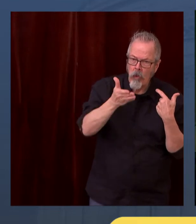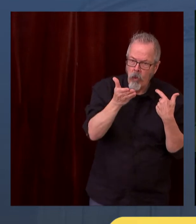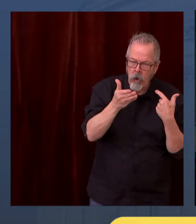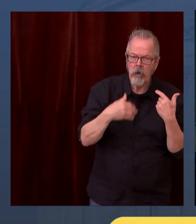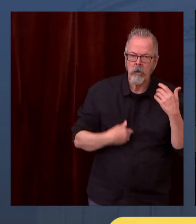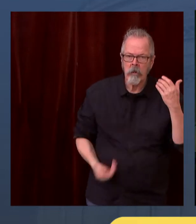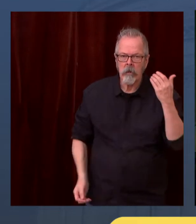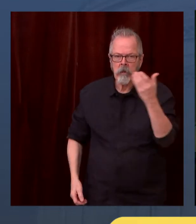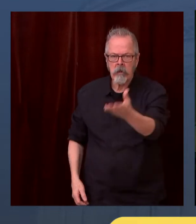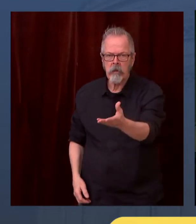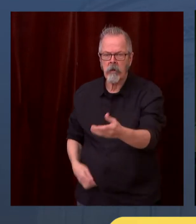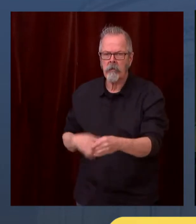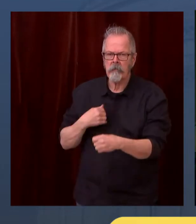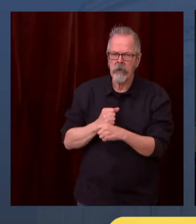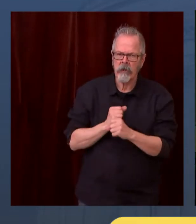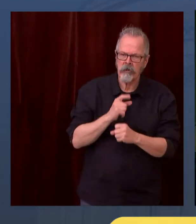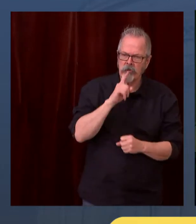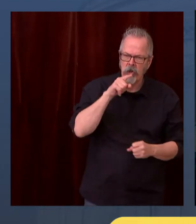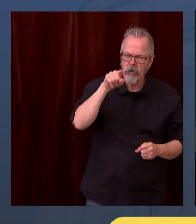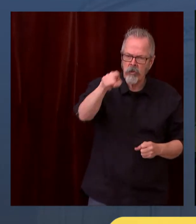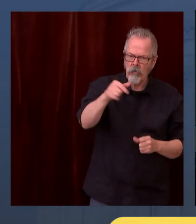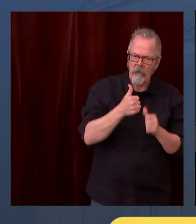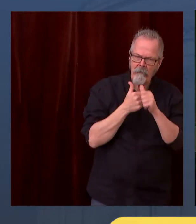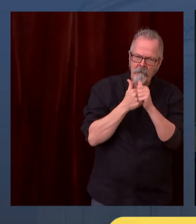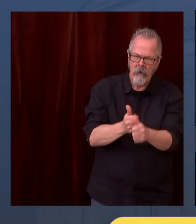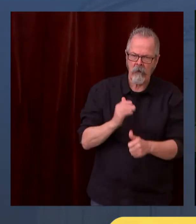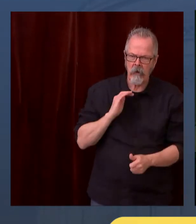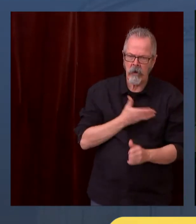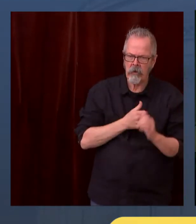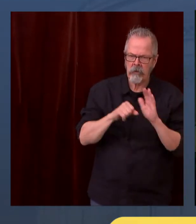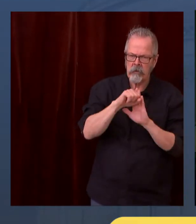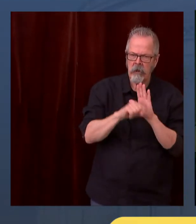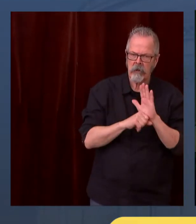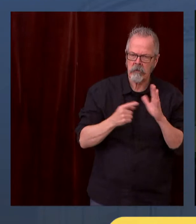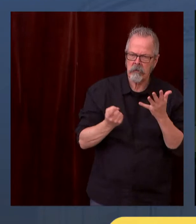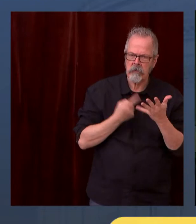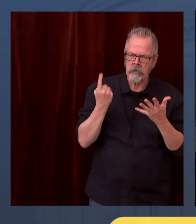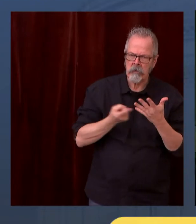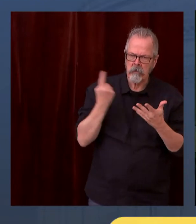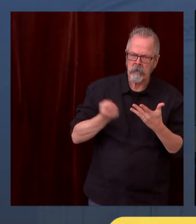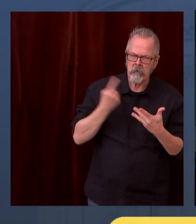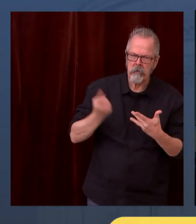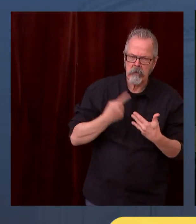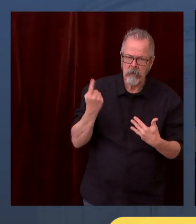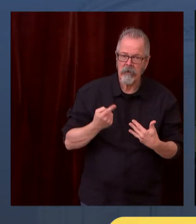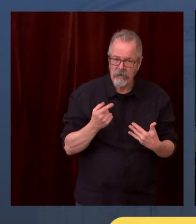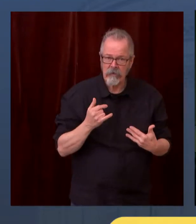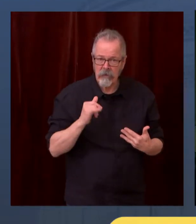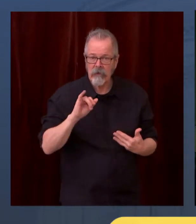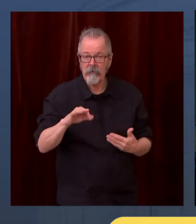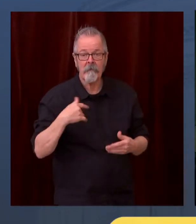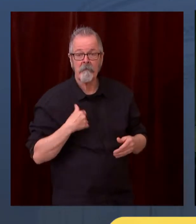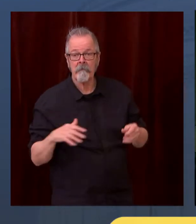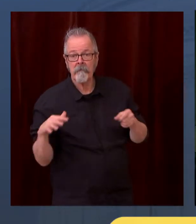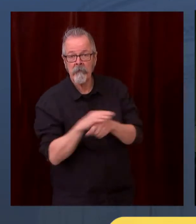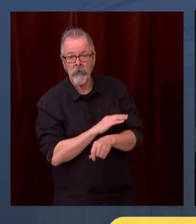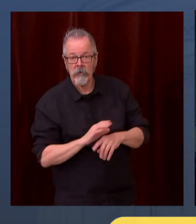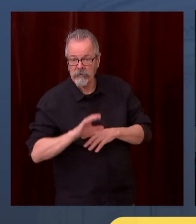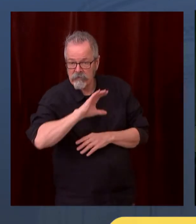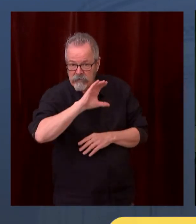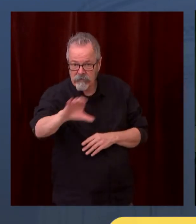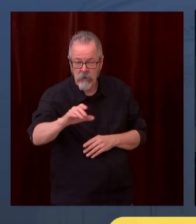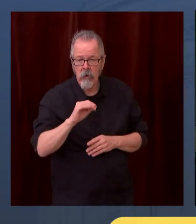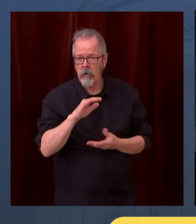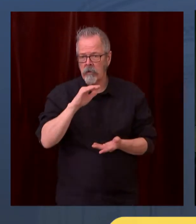to meet the requirements of the state. And then in that following week, we make a decision on whether that allotment should continue to